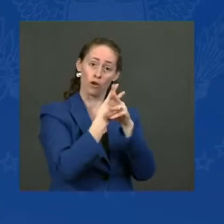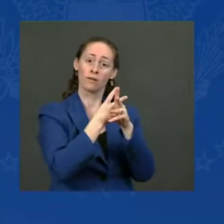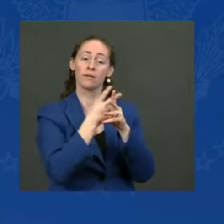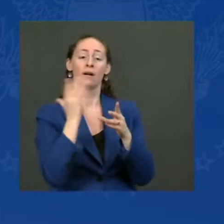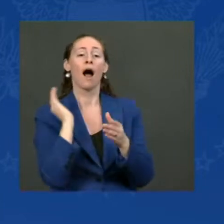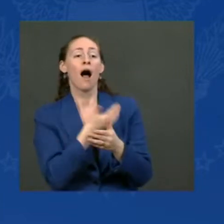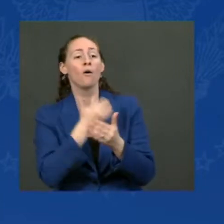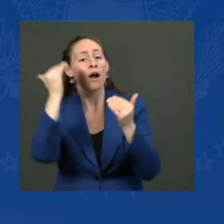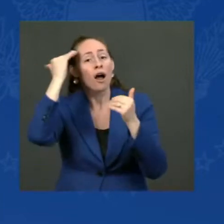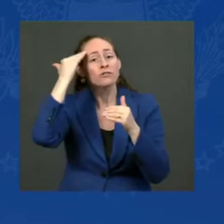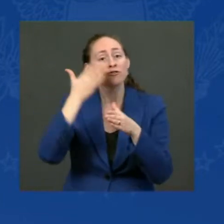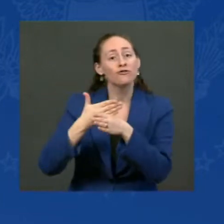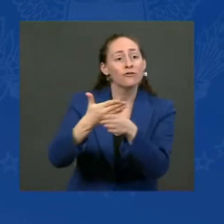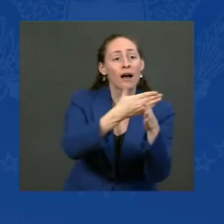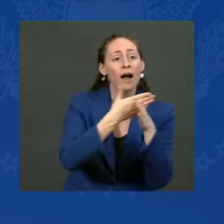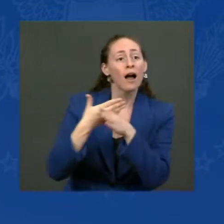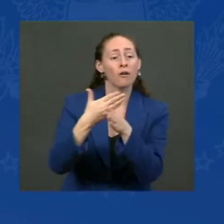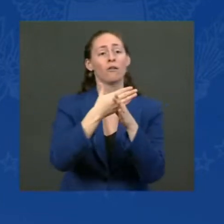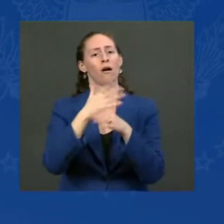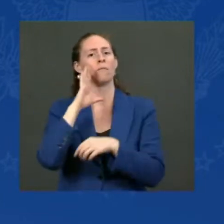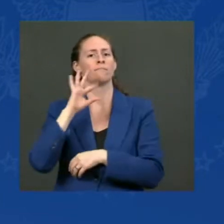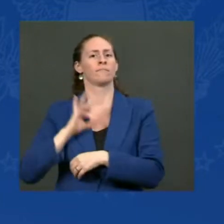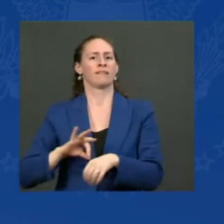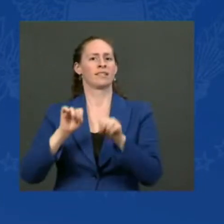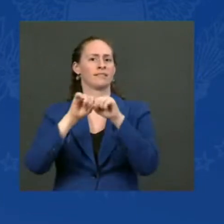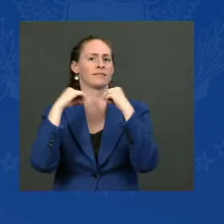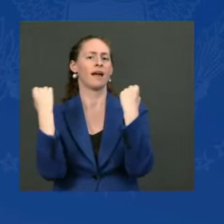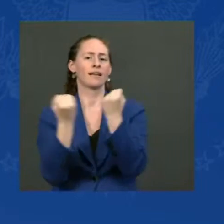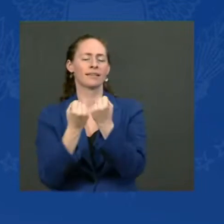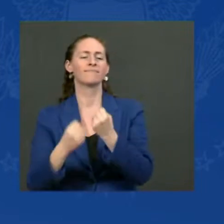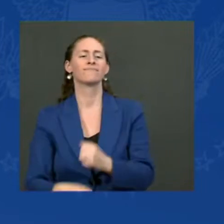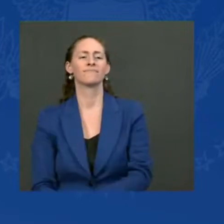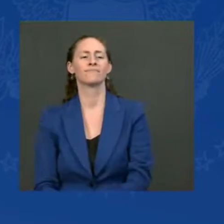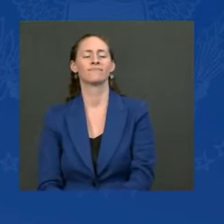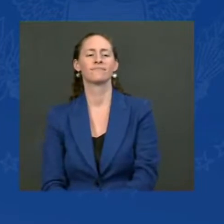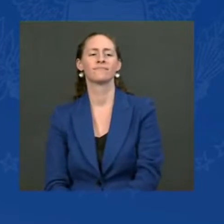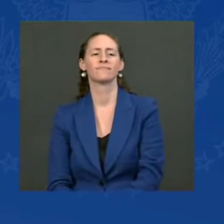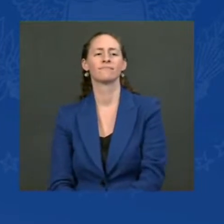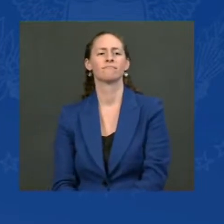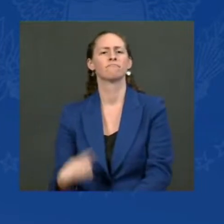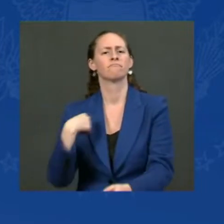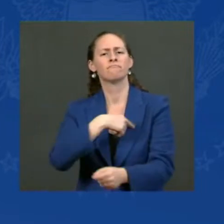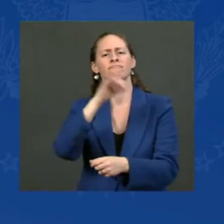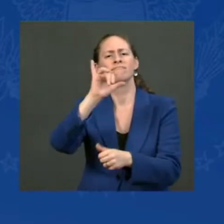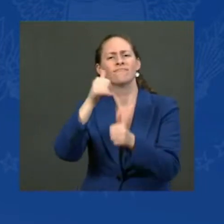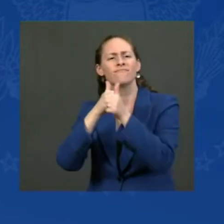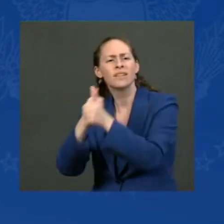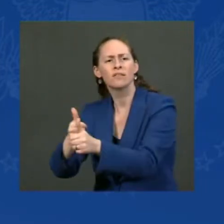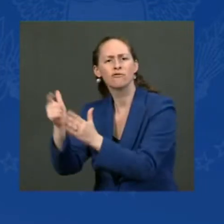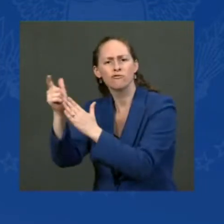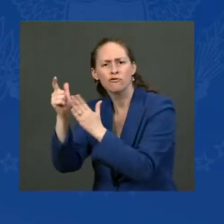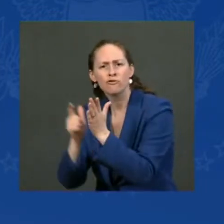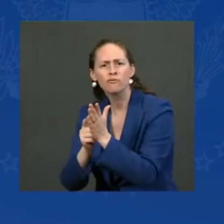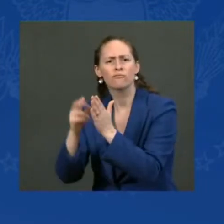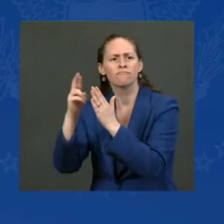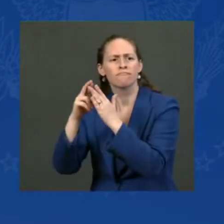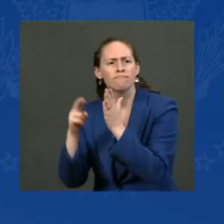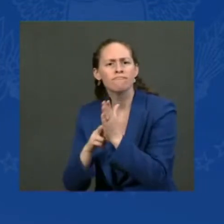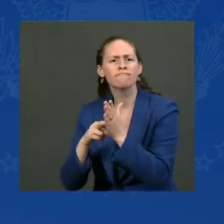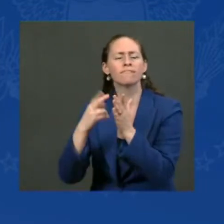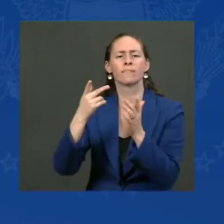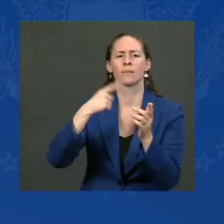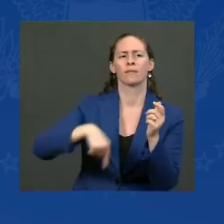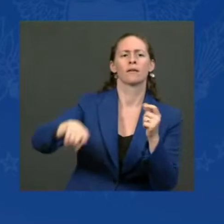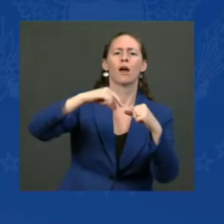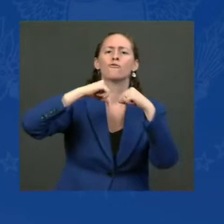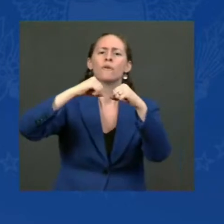our societies. We'll continue to uphold the long-standing rules and norms that have formed the guardrails of international engagement